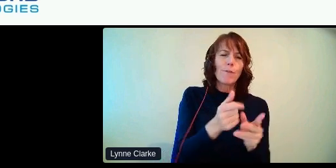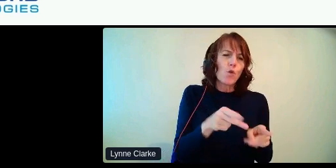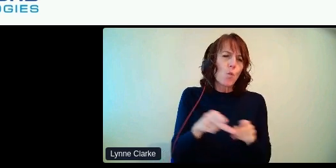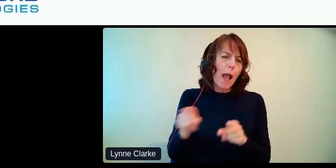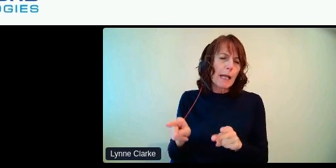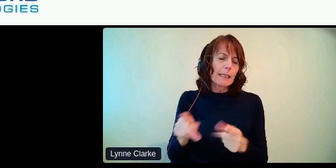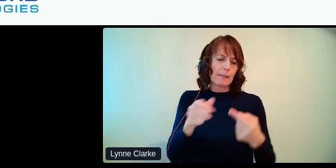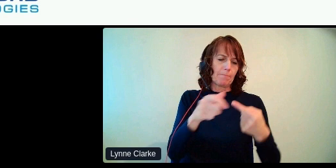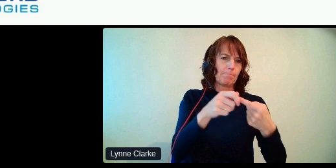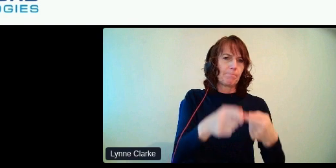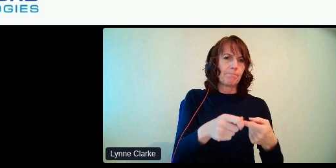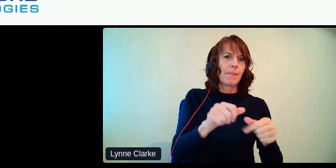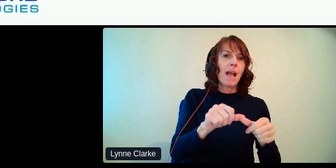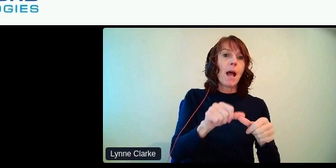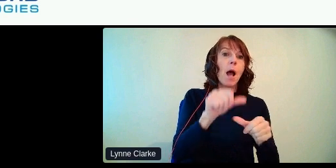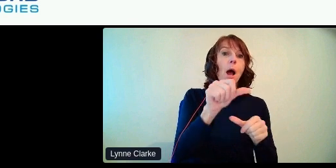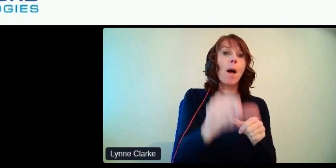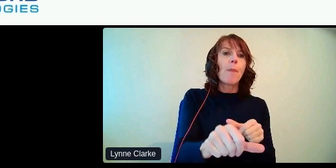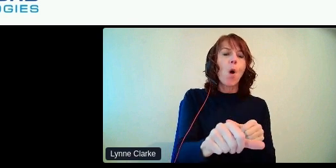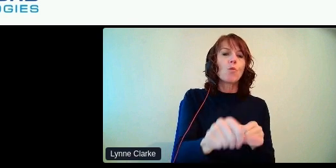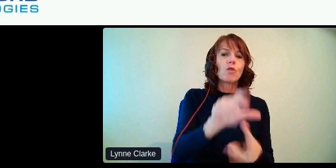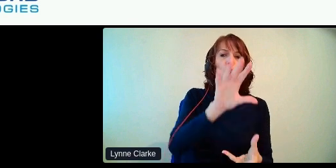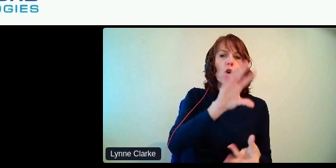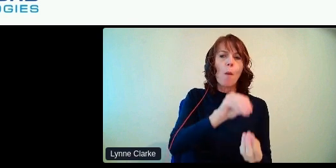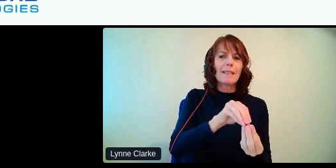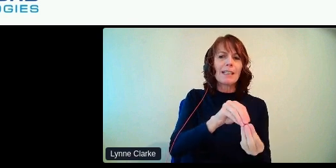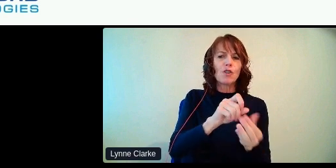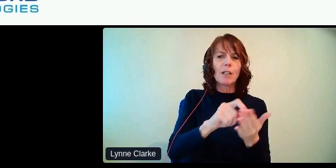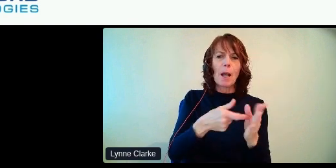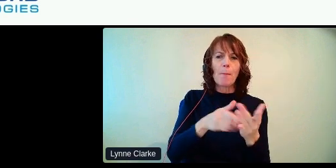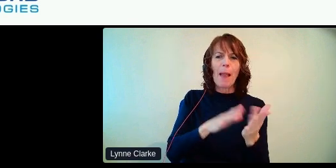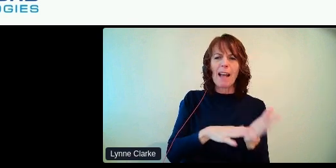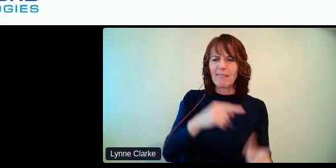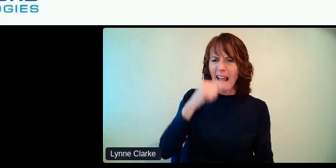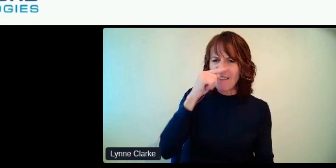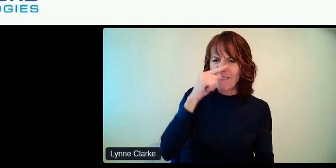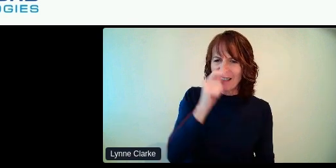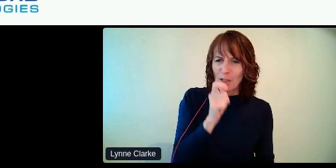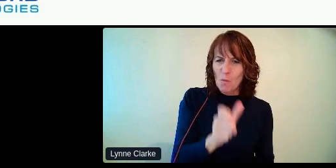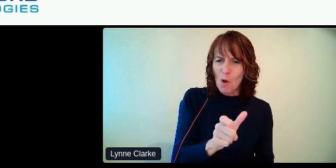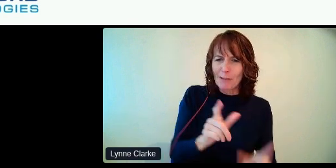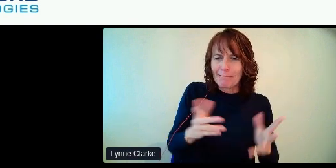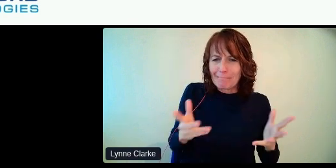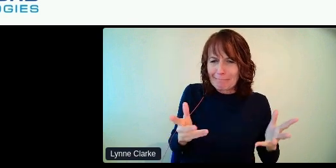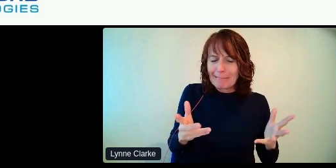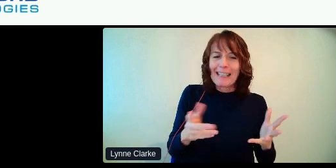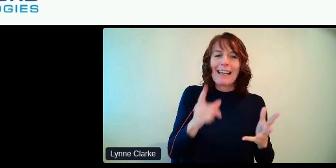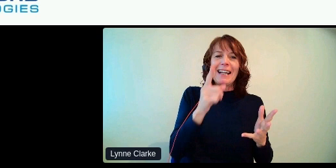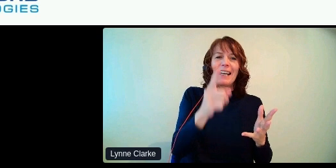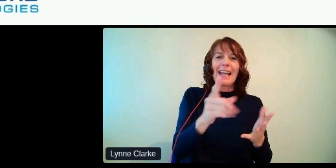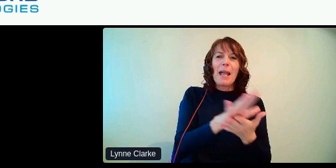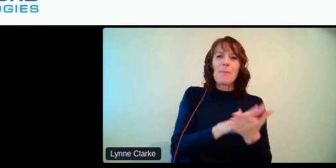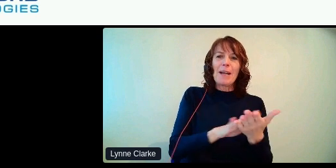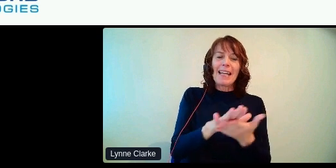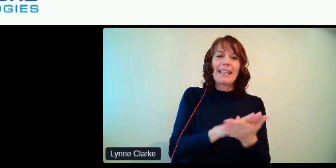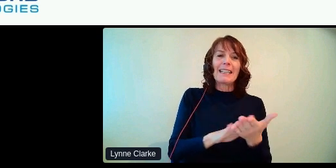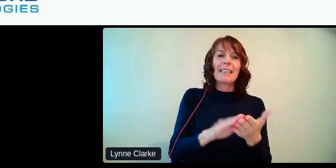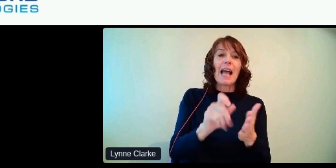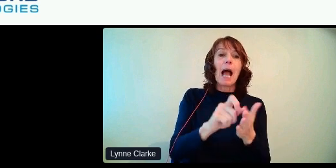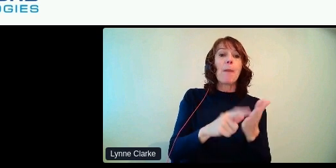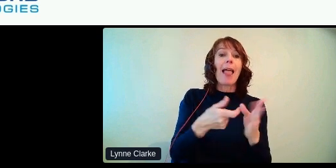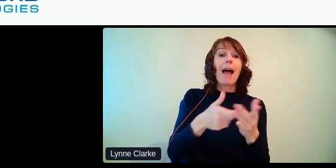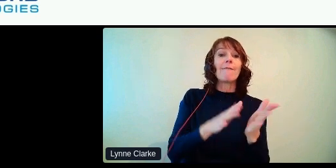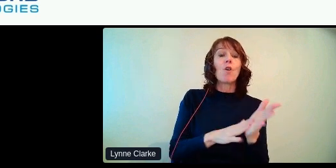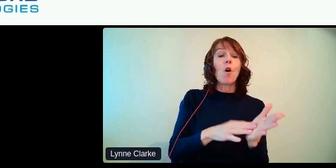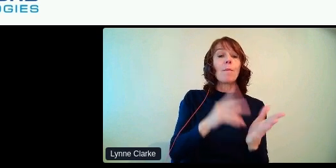it's a post-composition platform. Now, what does that mean? That's a lot of fancy words. Essentially, it means that it's a platform that allows you